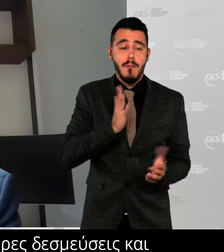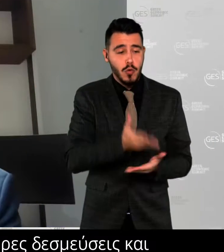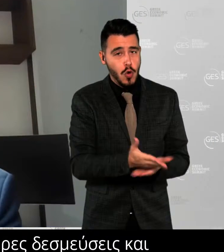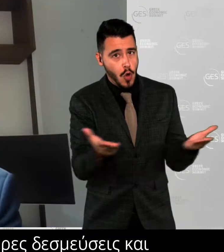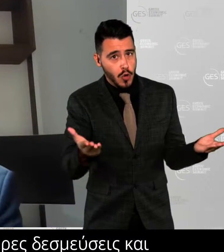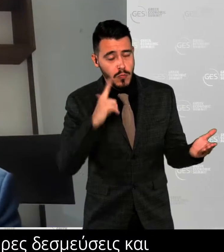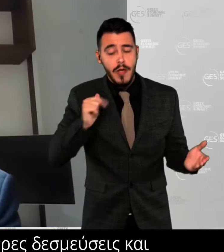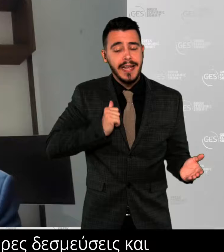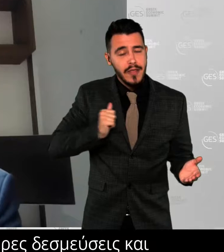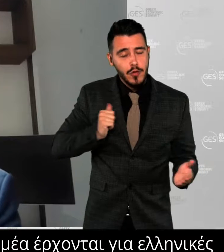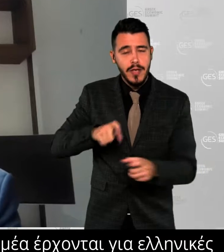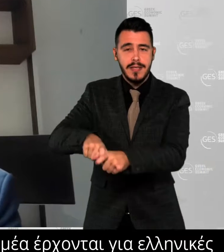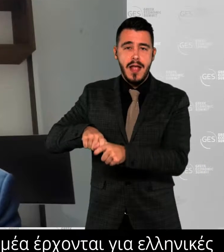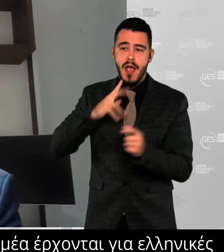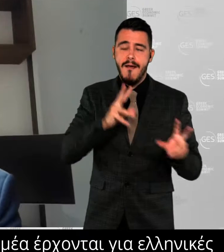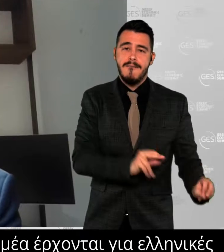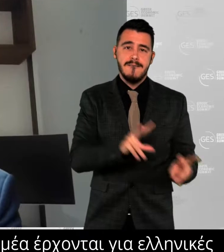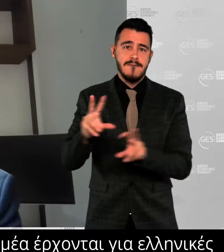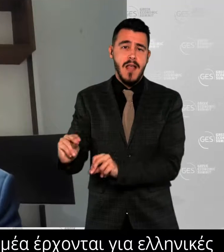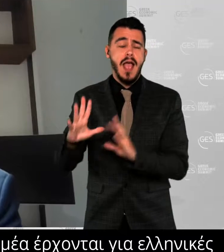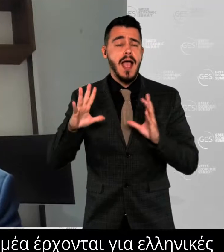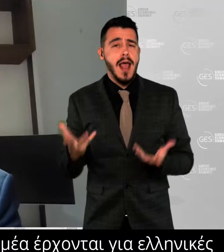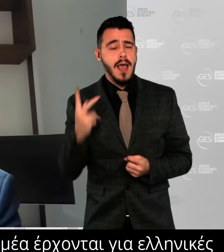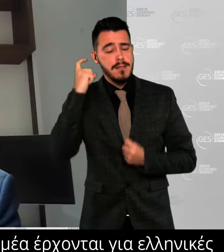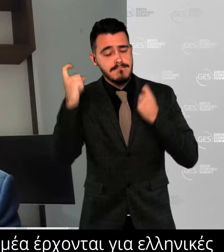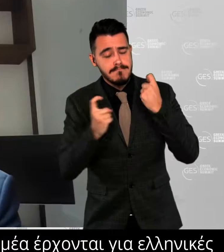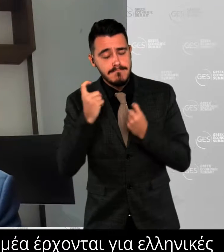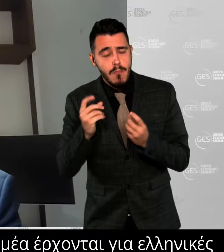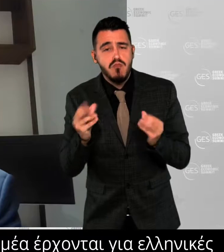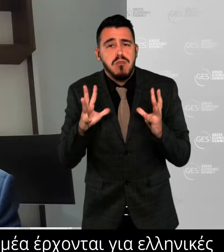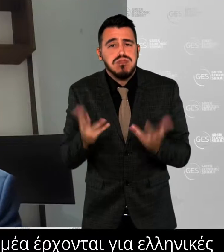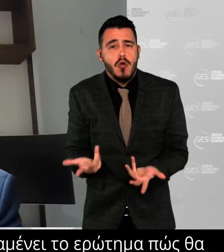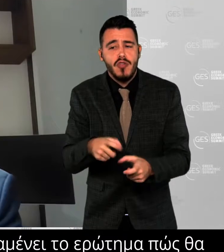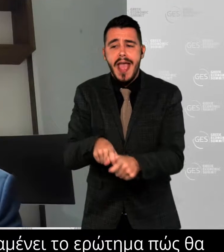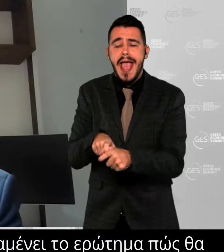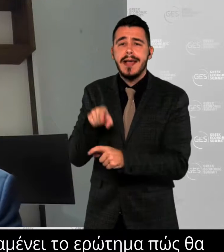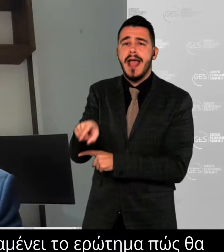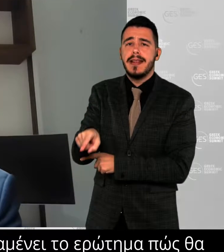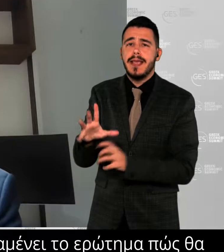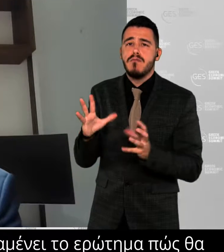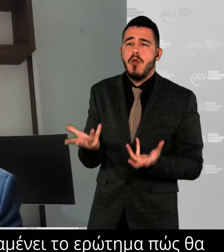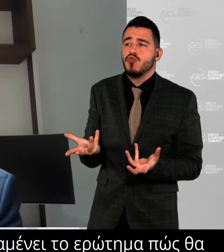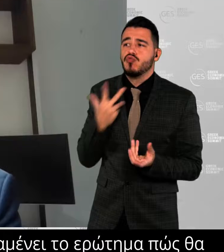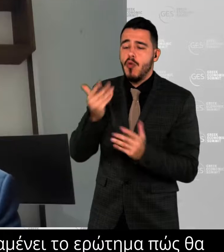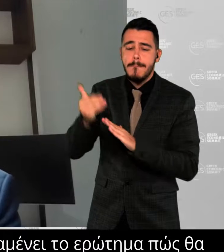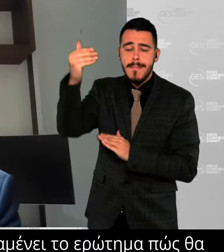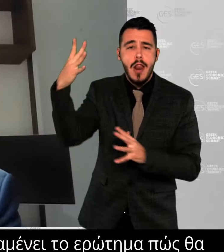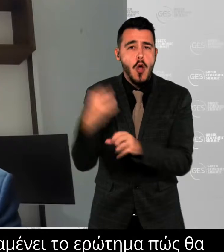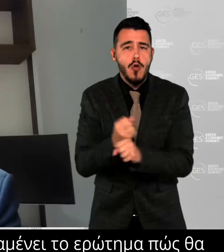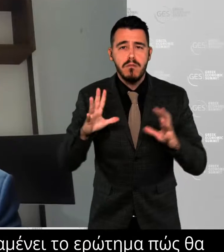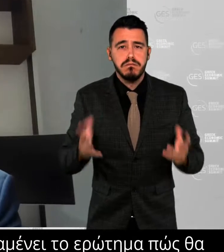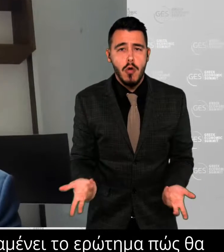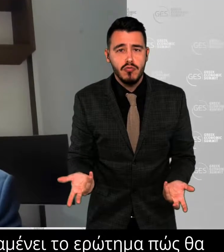net zero look like for me, and how do I go into that journey? So I'm very happy to discuss this challenging topic